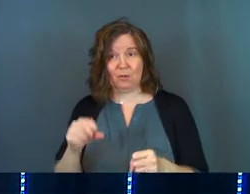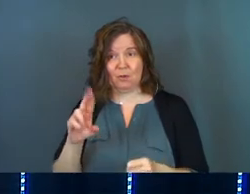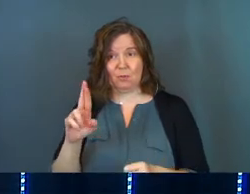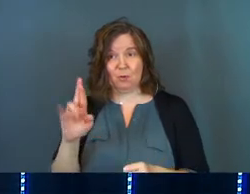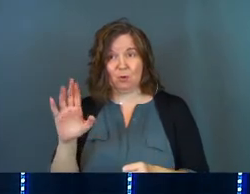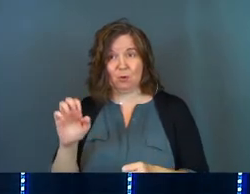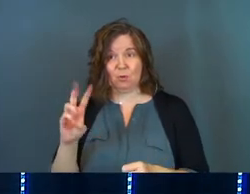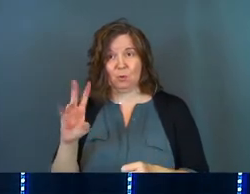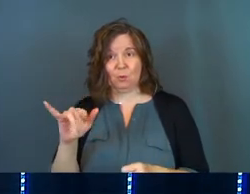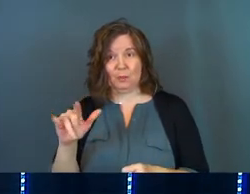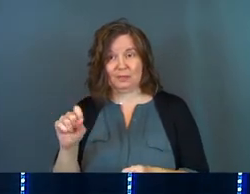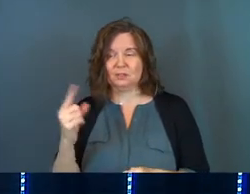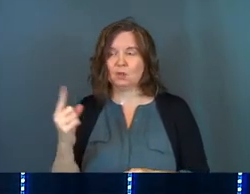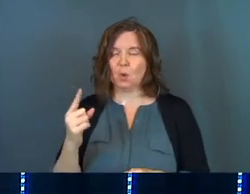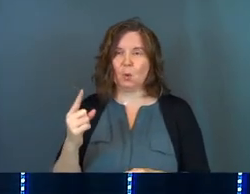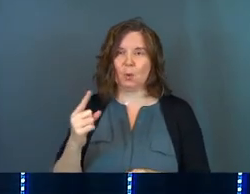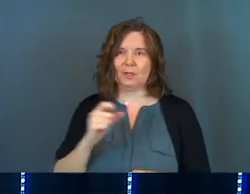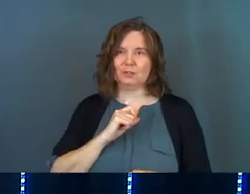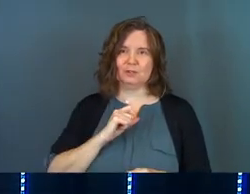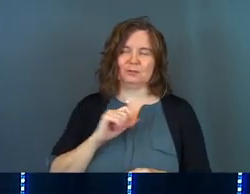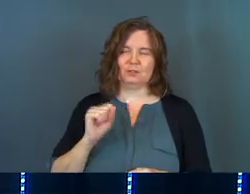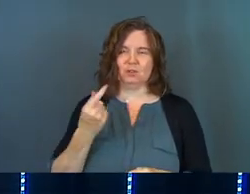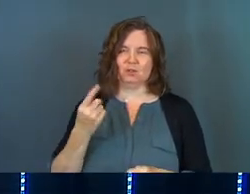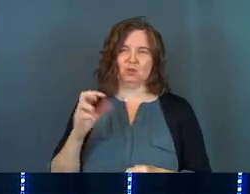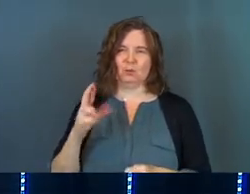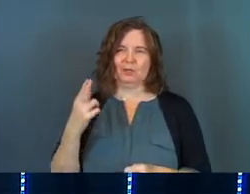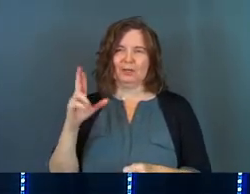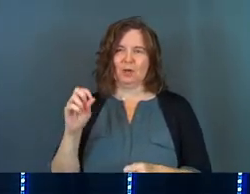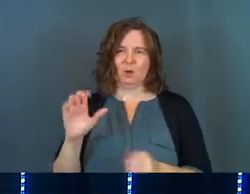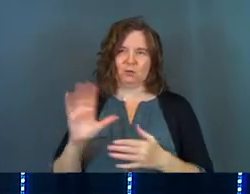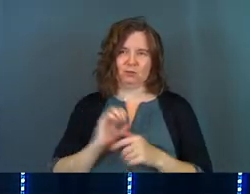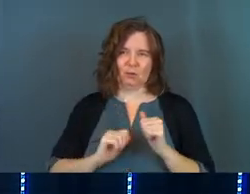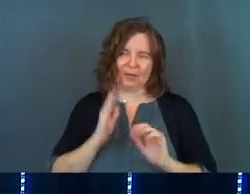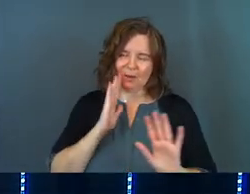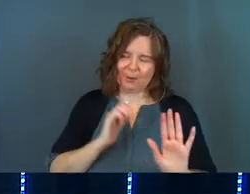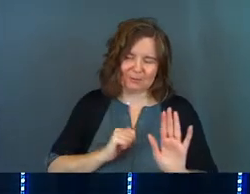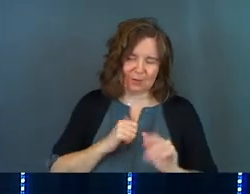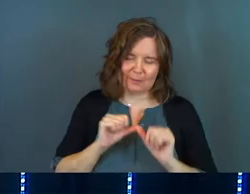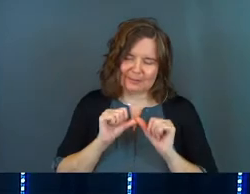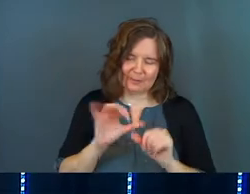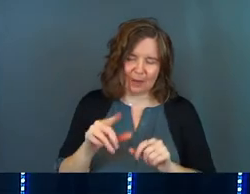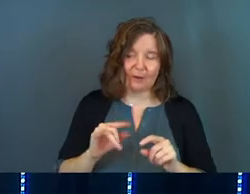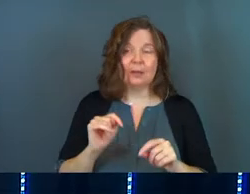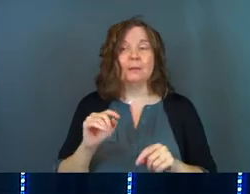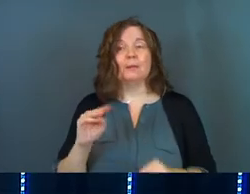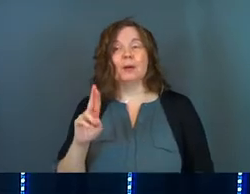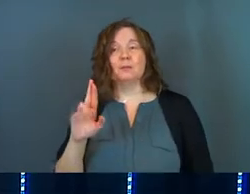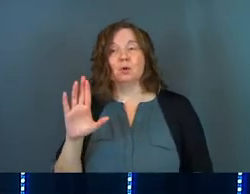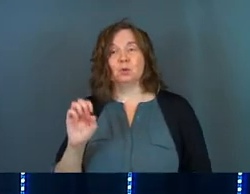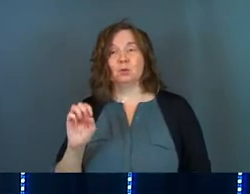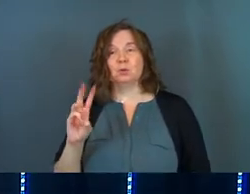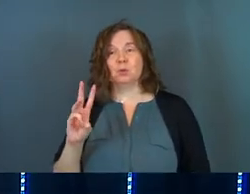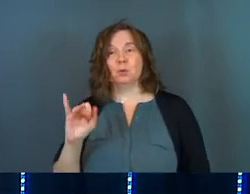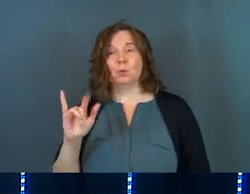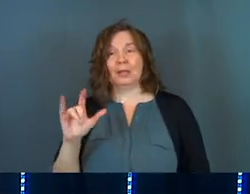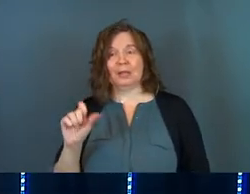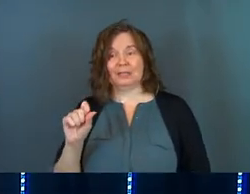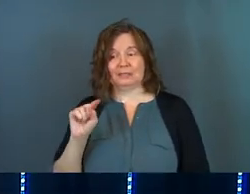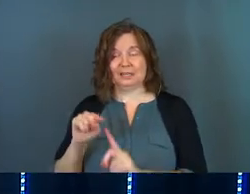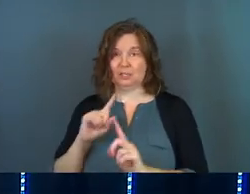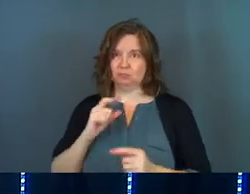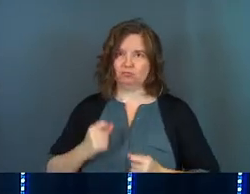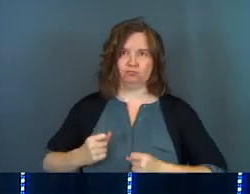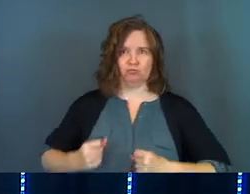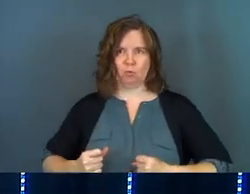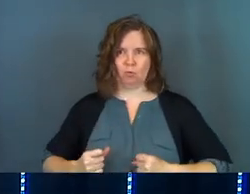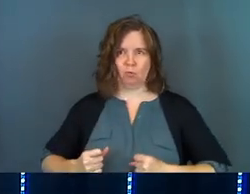Bruce Willis? It's always the superhero shows. I know, I'm sorry. I'm just consistent about it. But Bruce Willis, and he's super